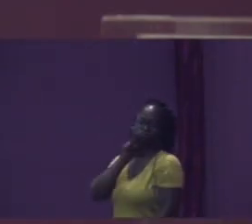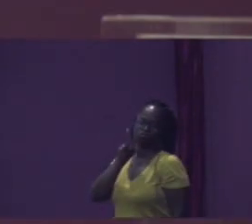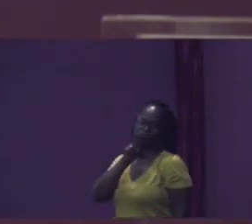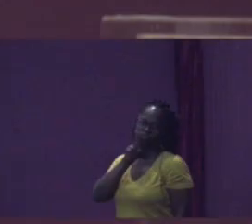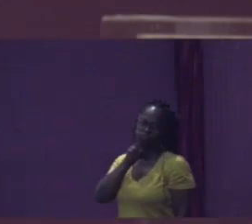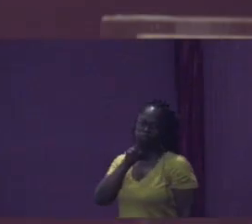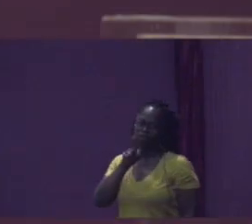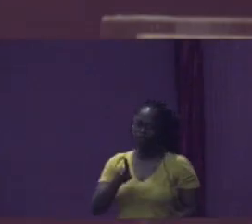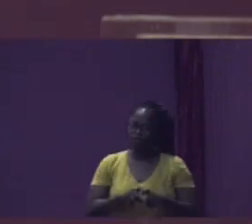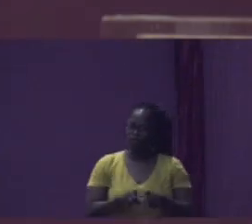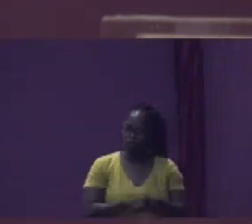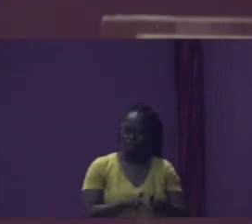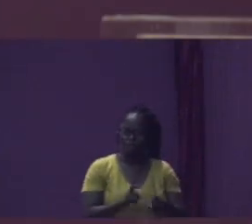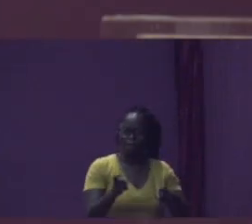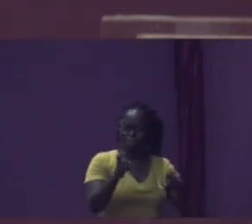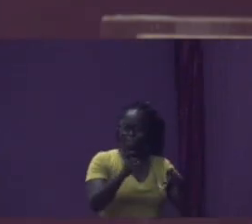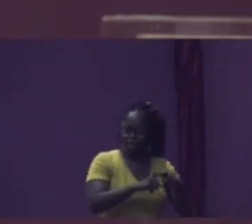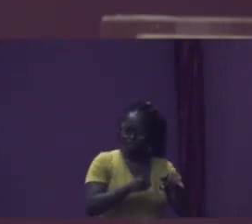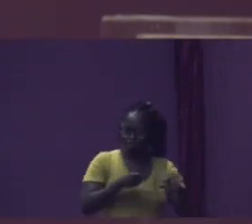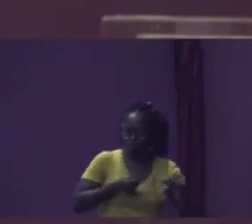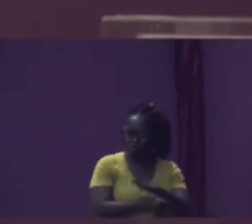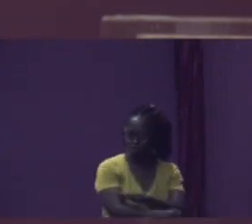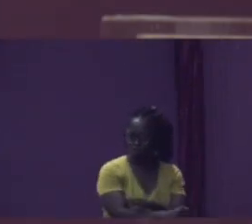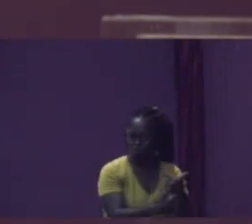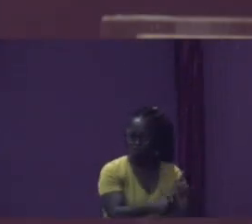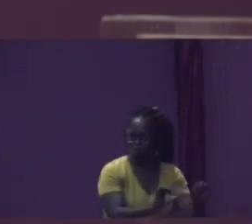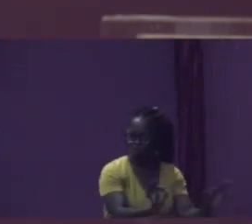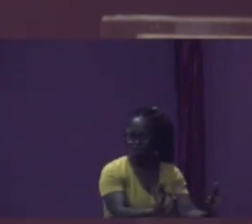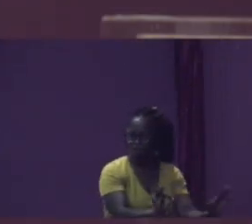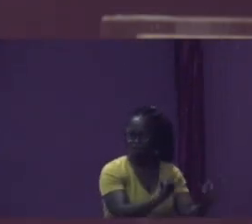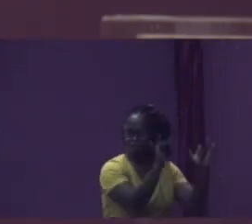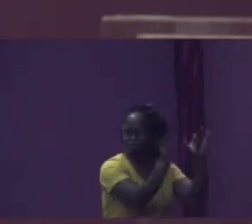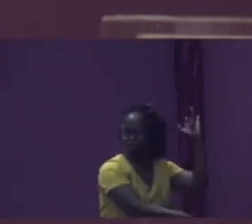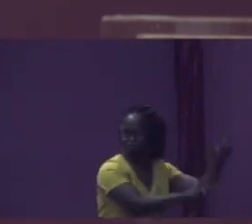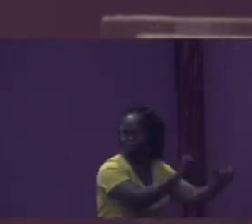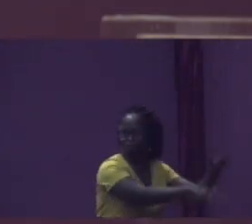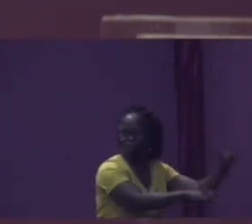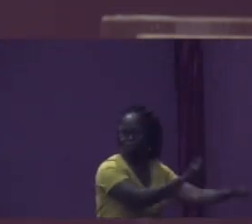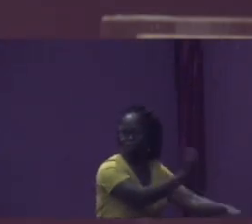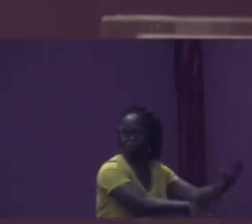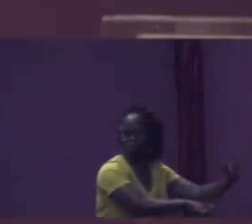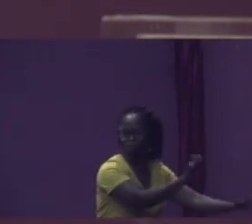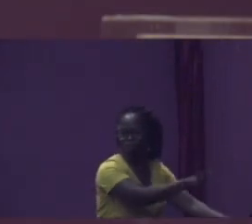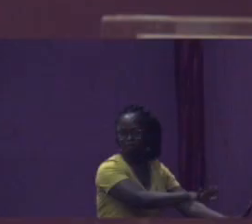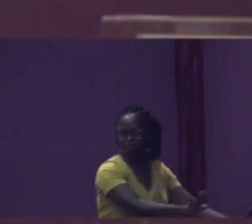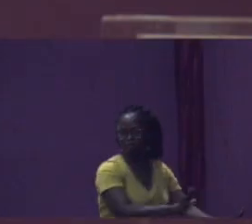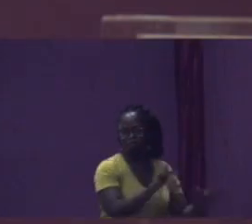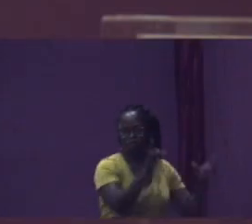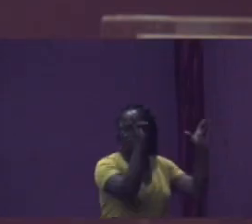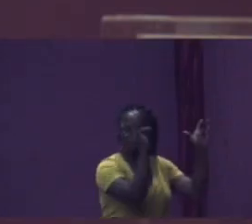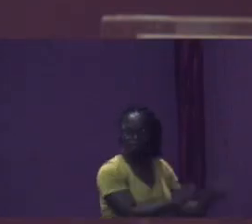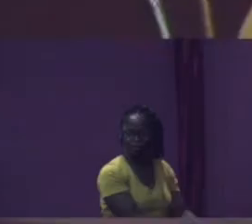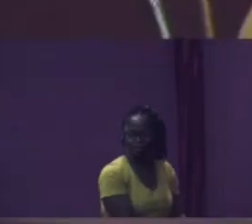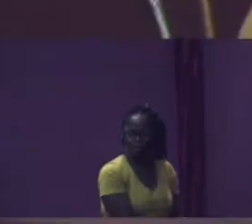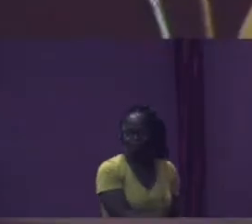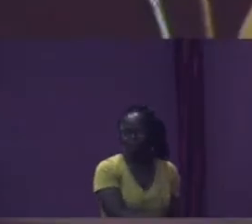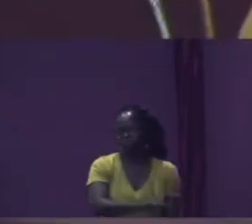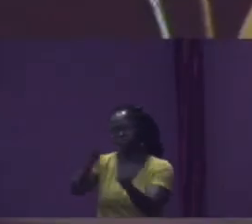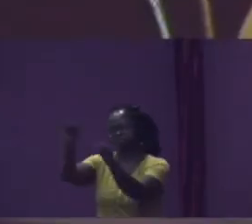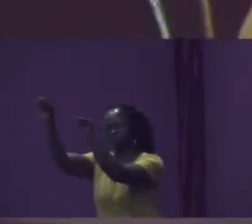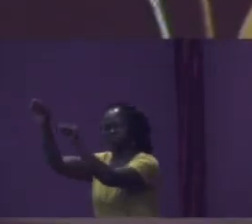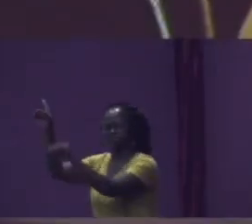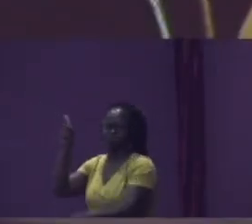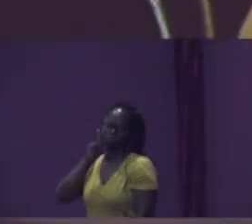had left practice, and they just, if anything, are doing gynecology. In the United States, there's some places called